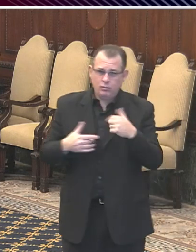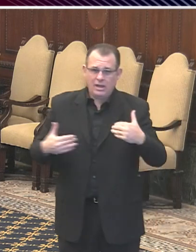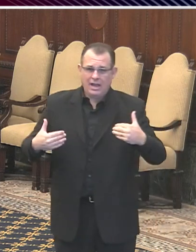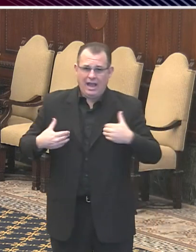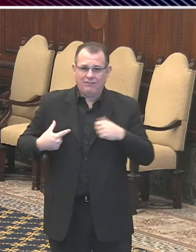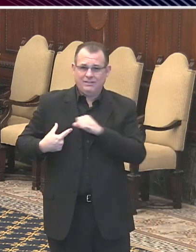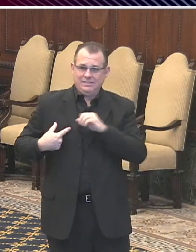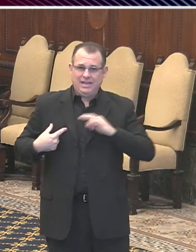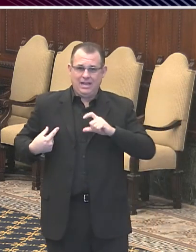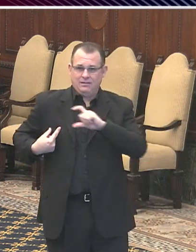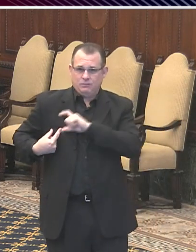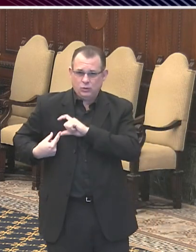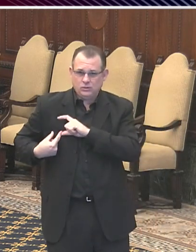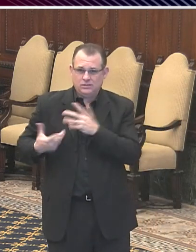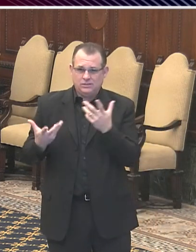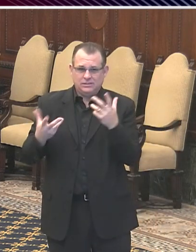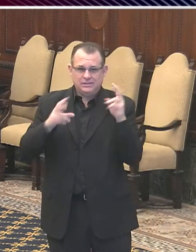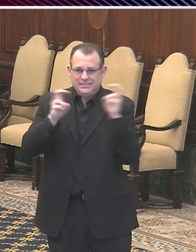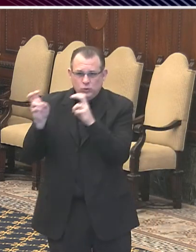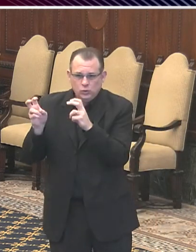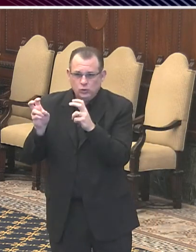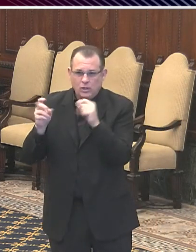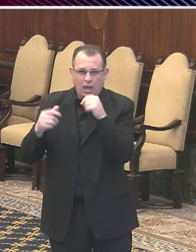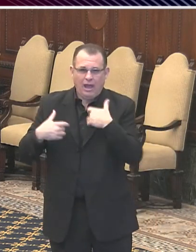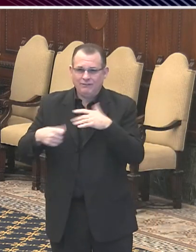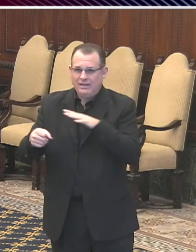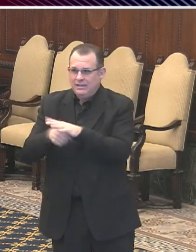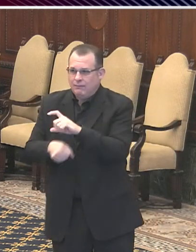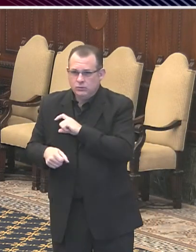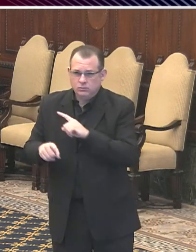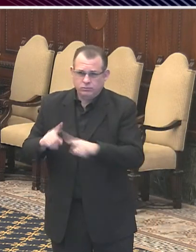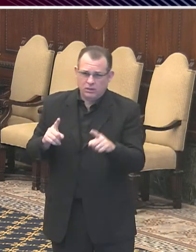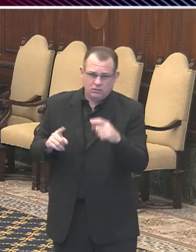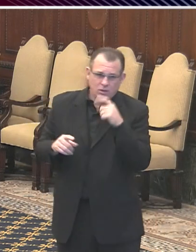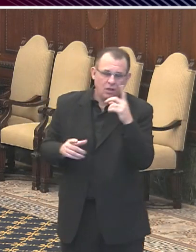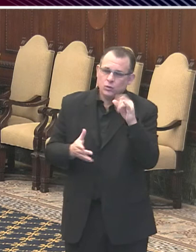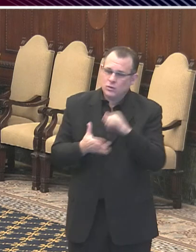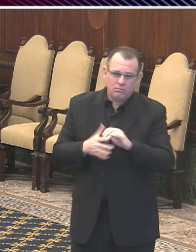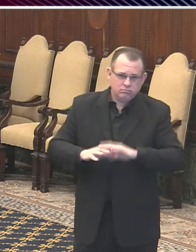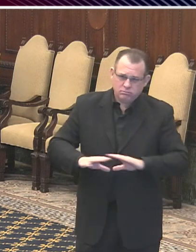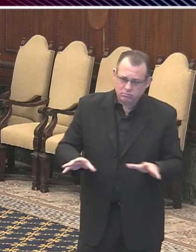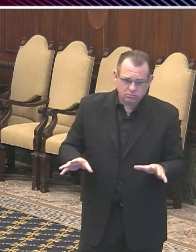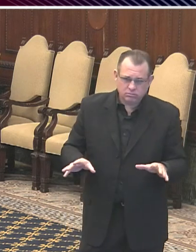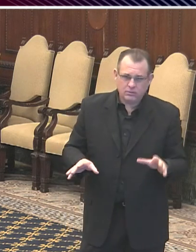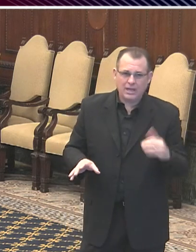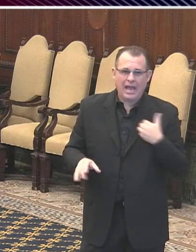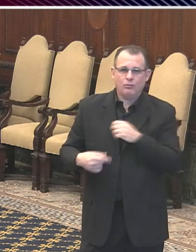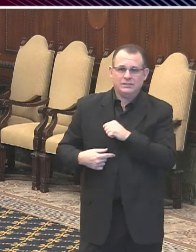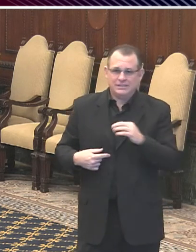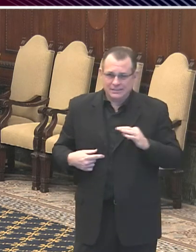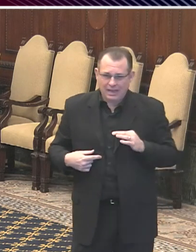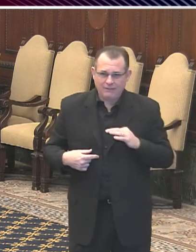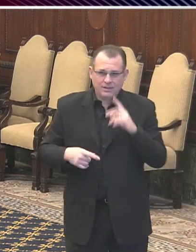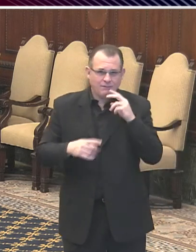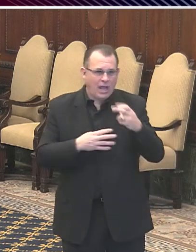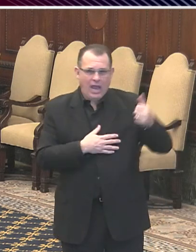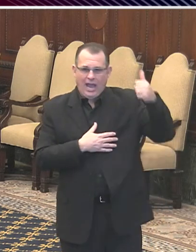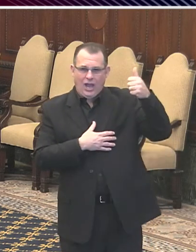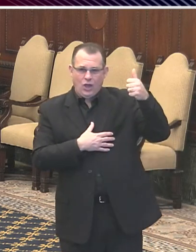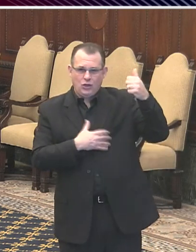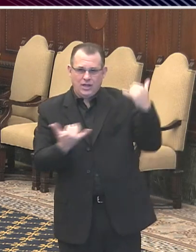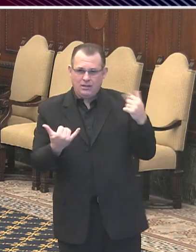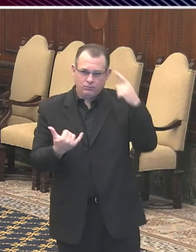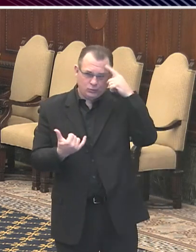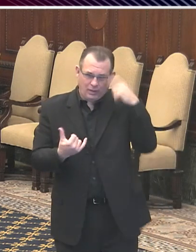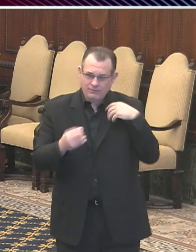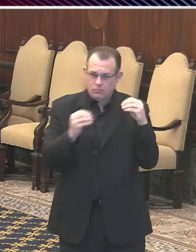near that point, and in fact, our deployment is, as the mayor indicated, is higher than it has been historically because we have put more officers on the